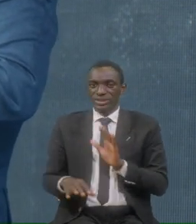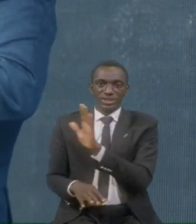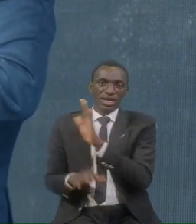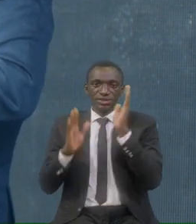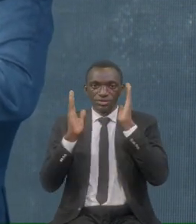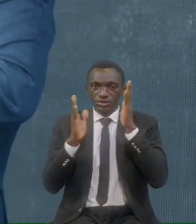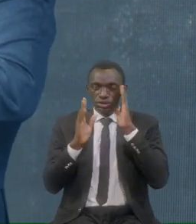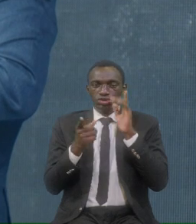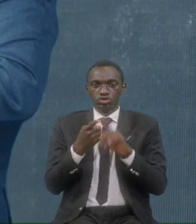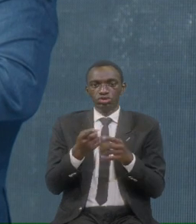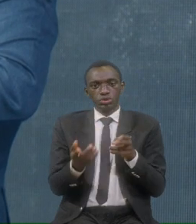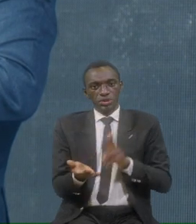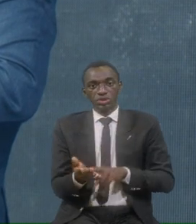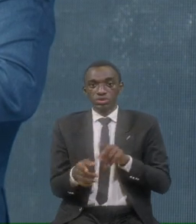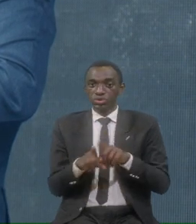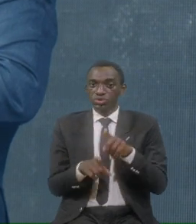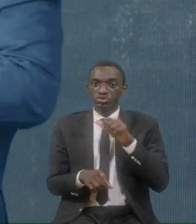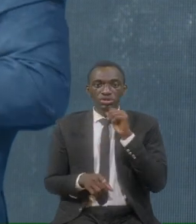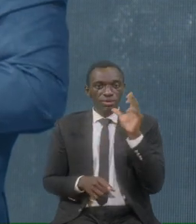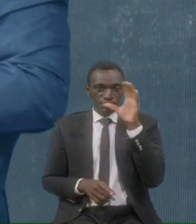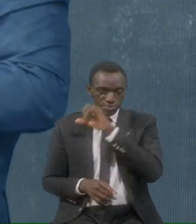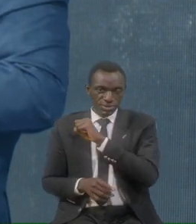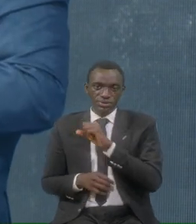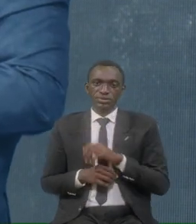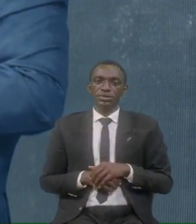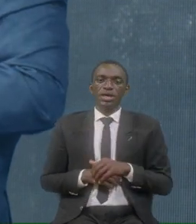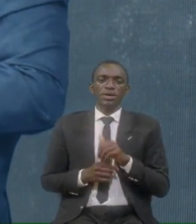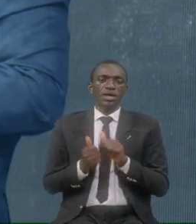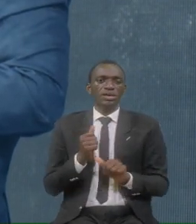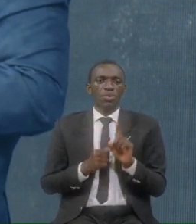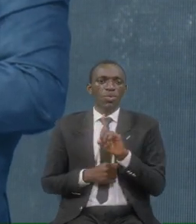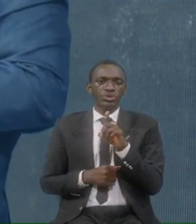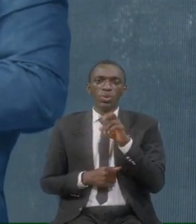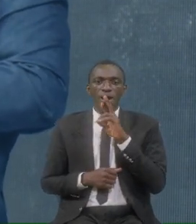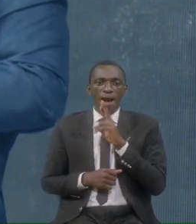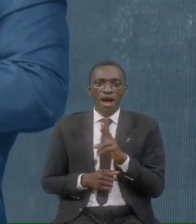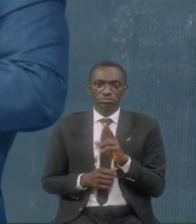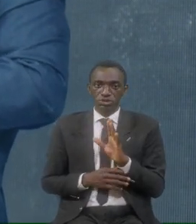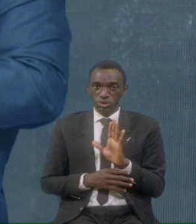not miss out. Wherever you are, raise your hand up.